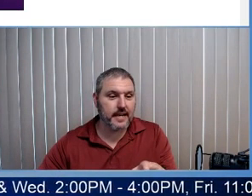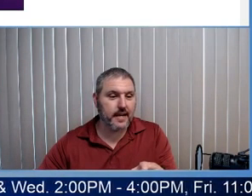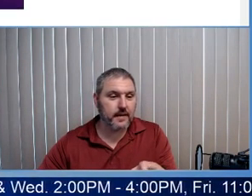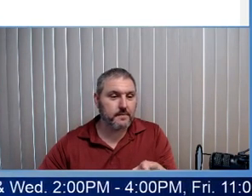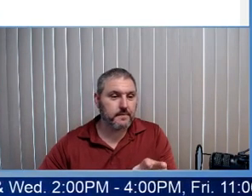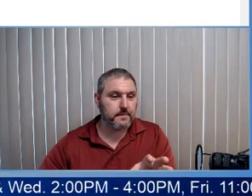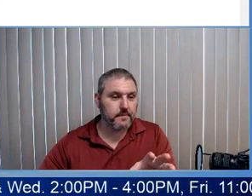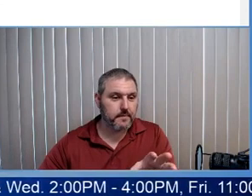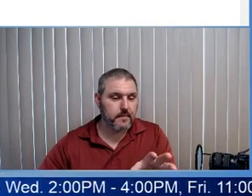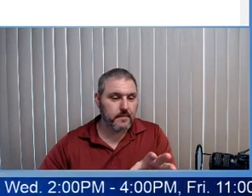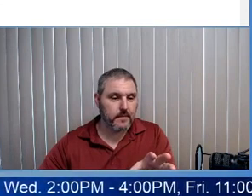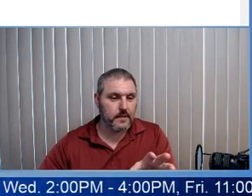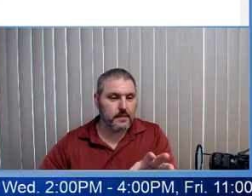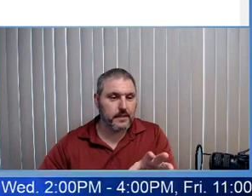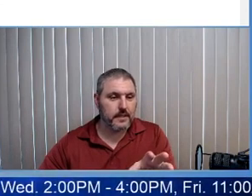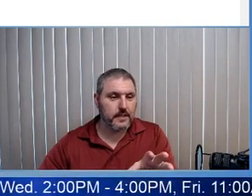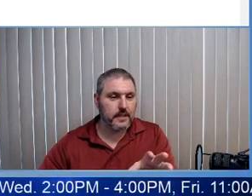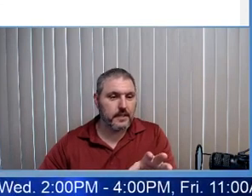Let's see here.